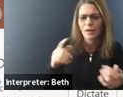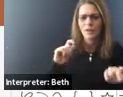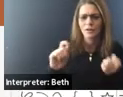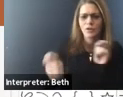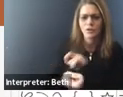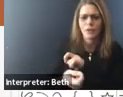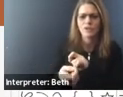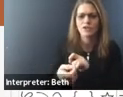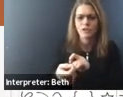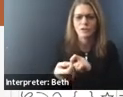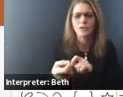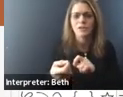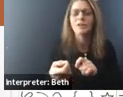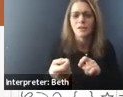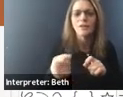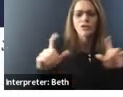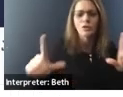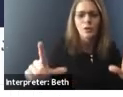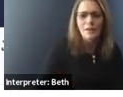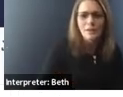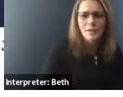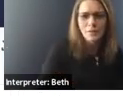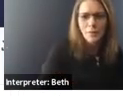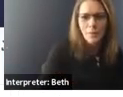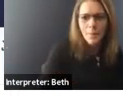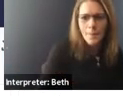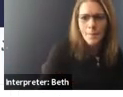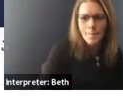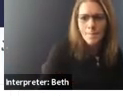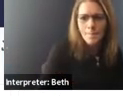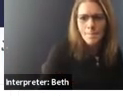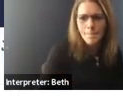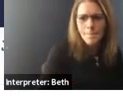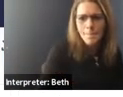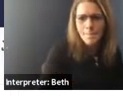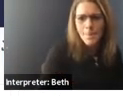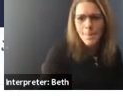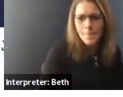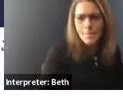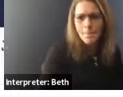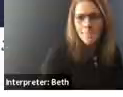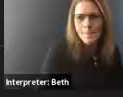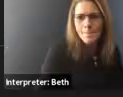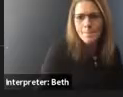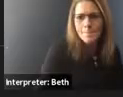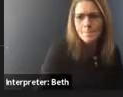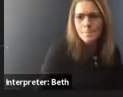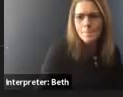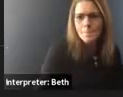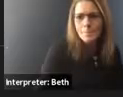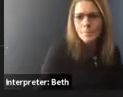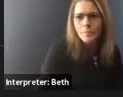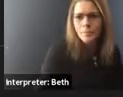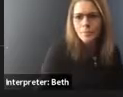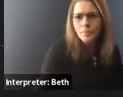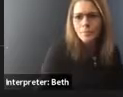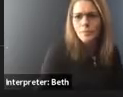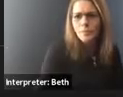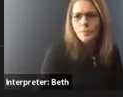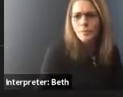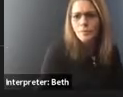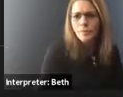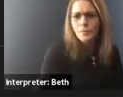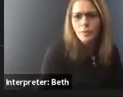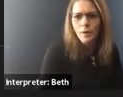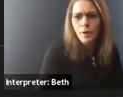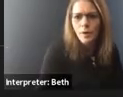Let's move this over here. And let's present that way. No,